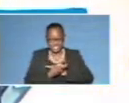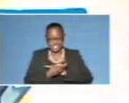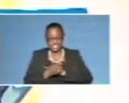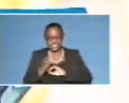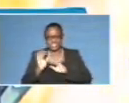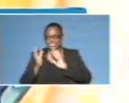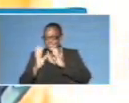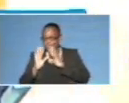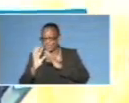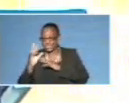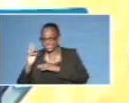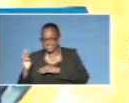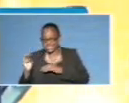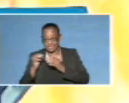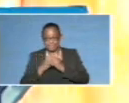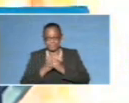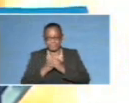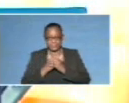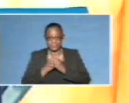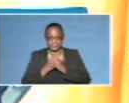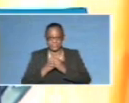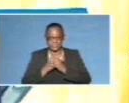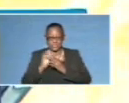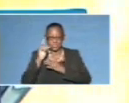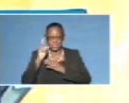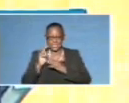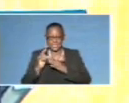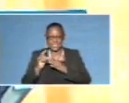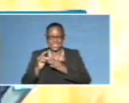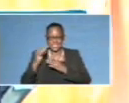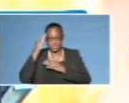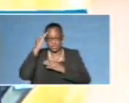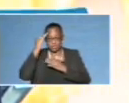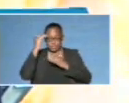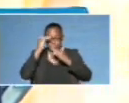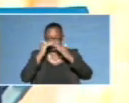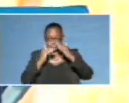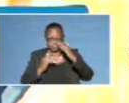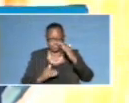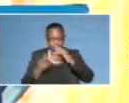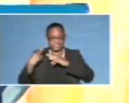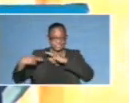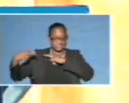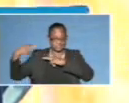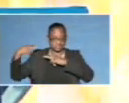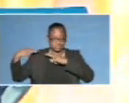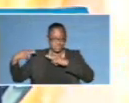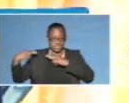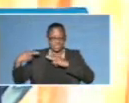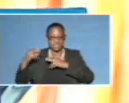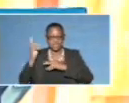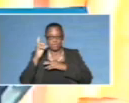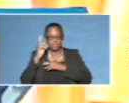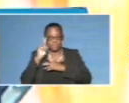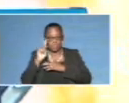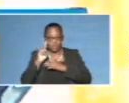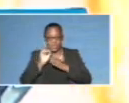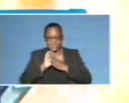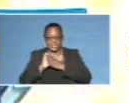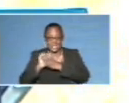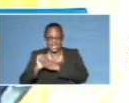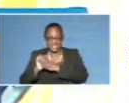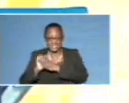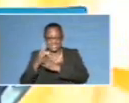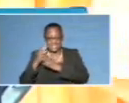reminiscence, for his first-hand accounts of critical moments in Bahamian ministry, for guidance, and of course, for his very candid